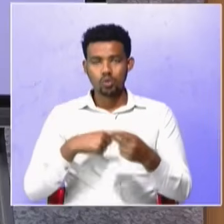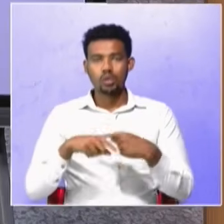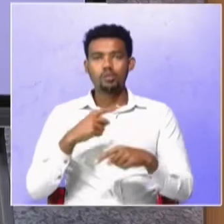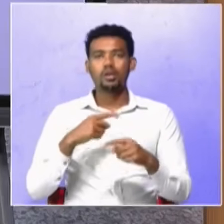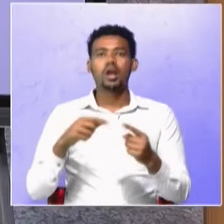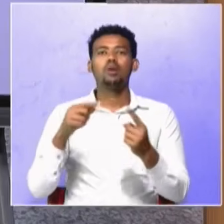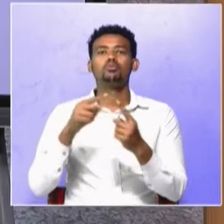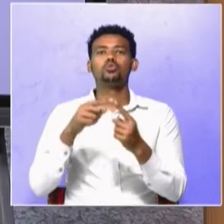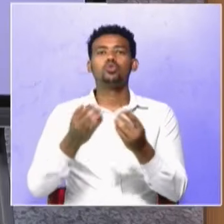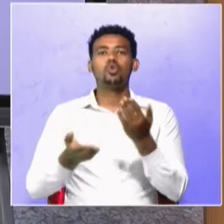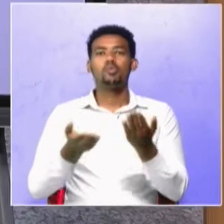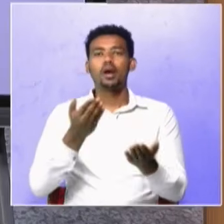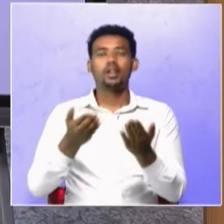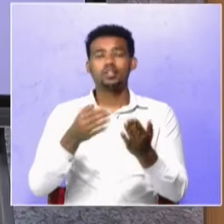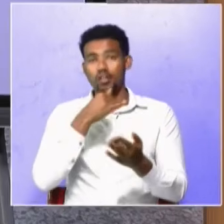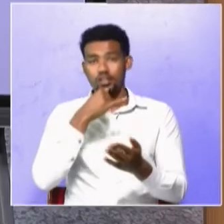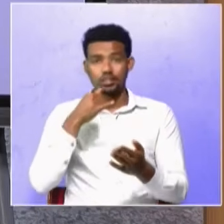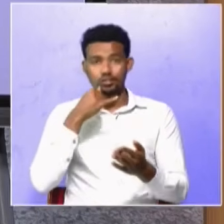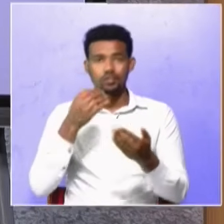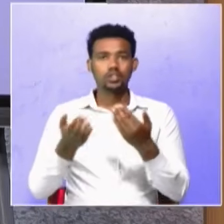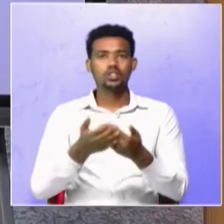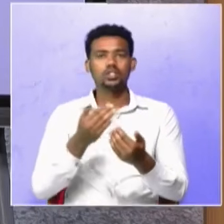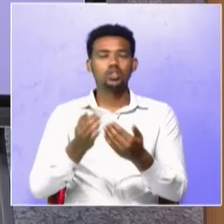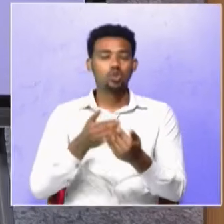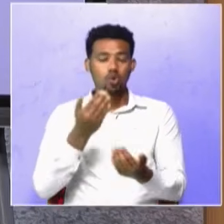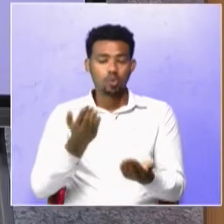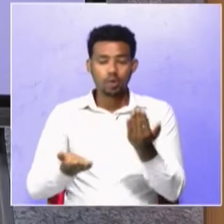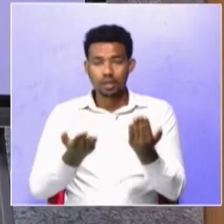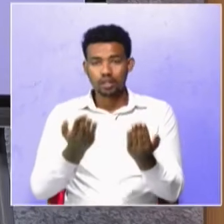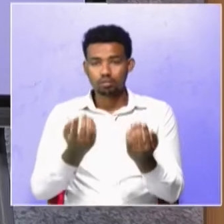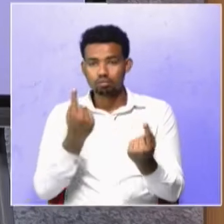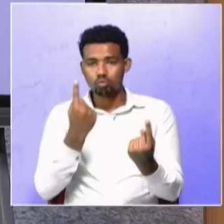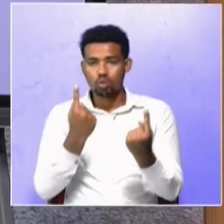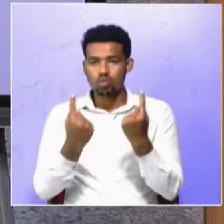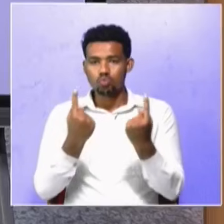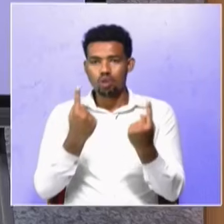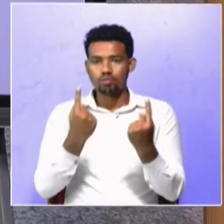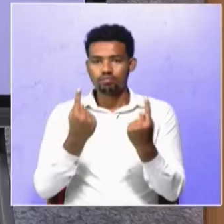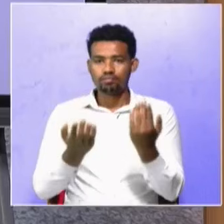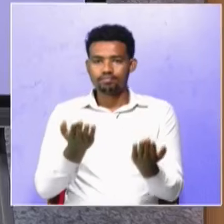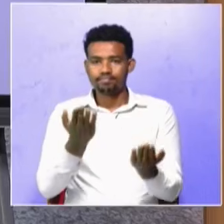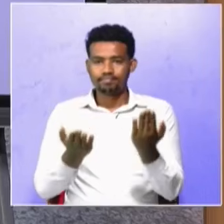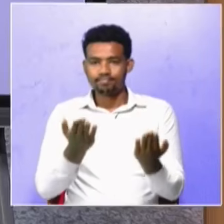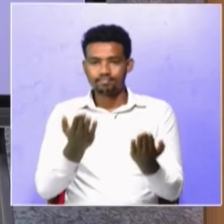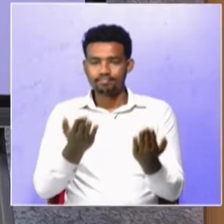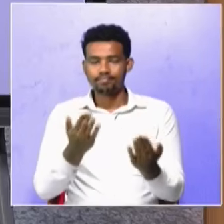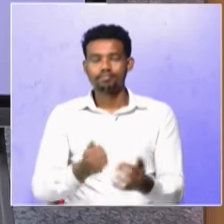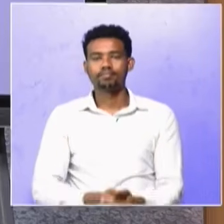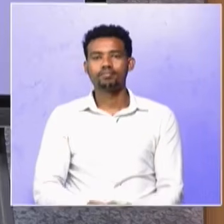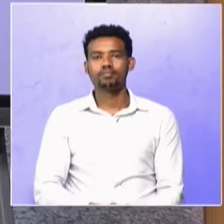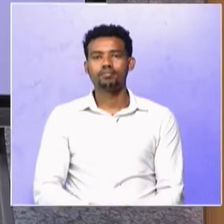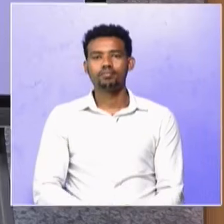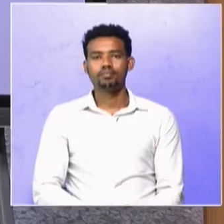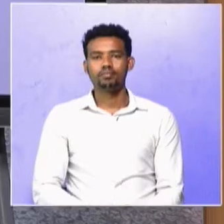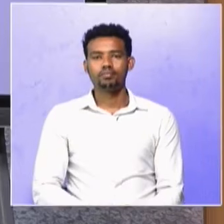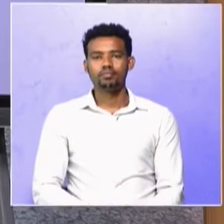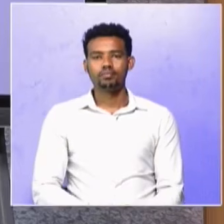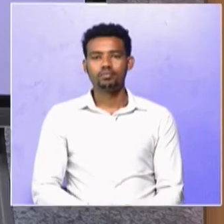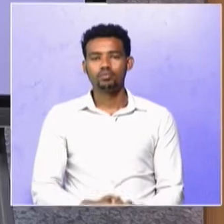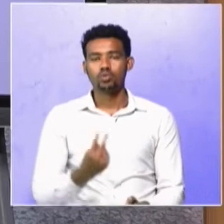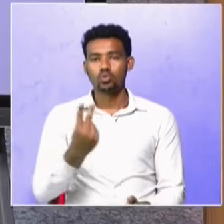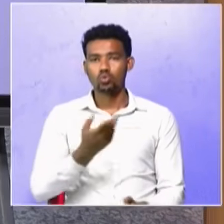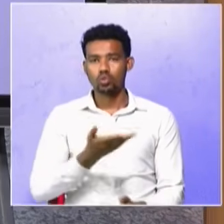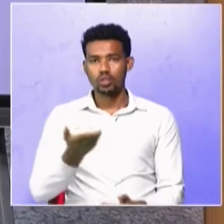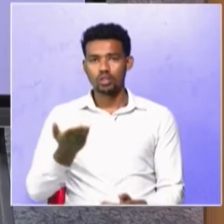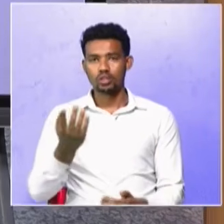to comparative adjective, easily comparing things what with what? One by one. Two